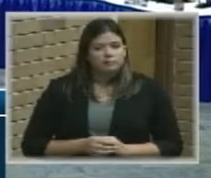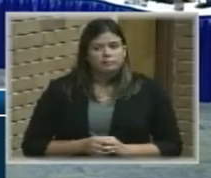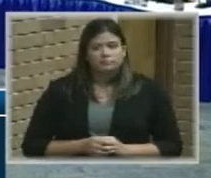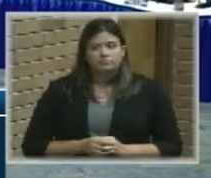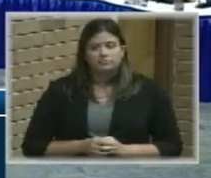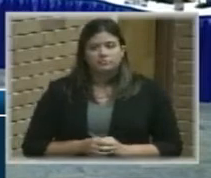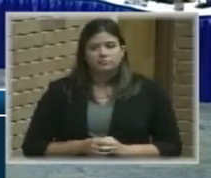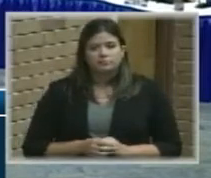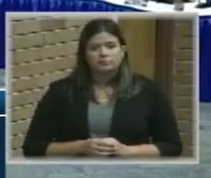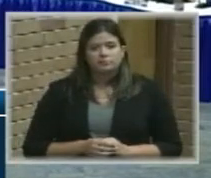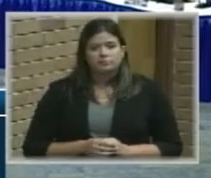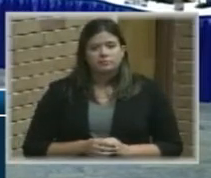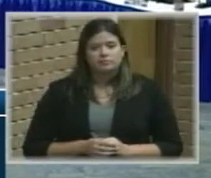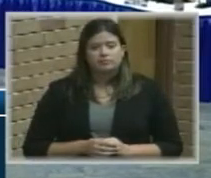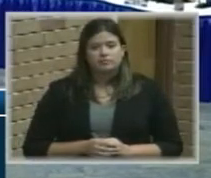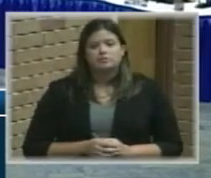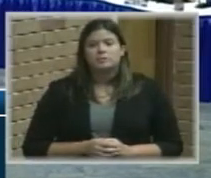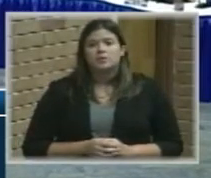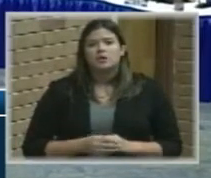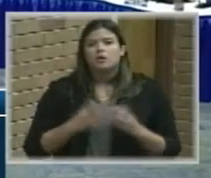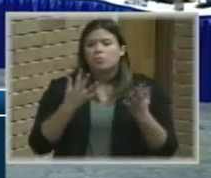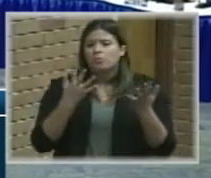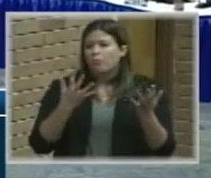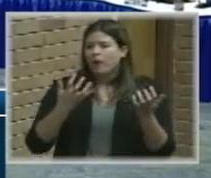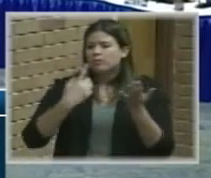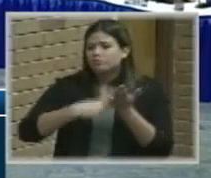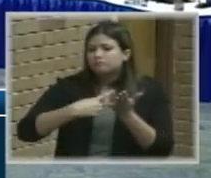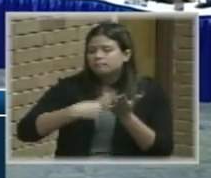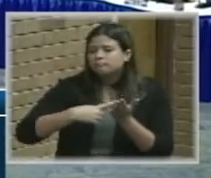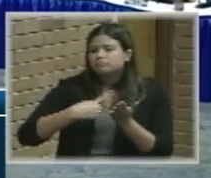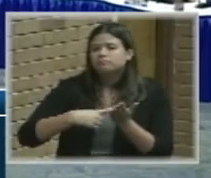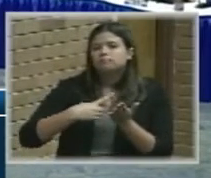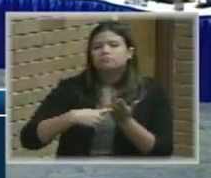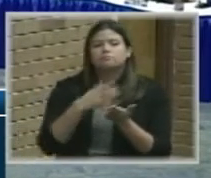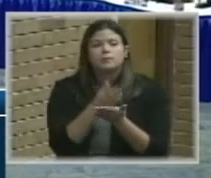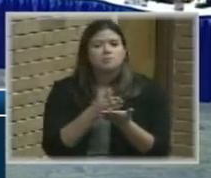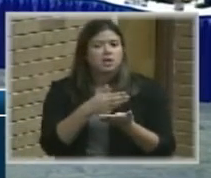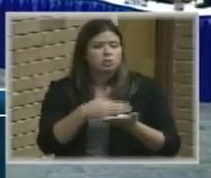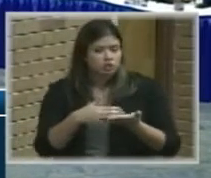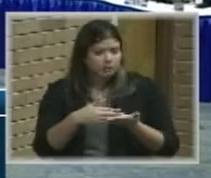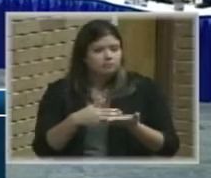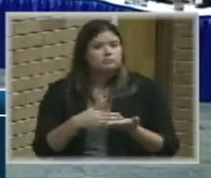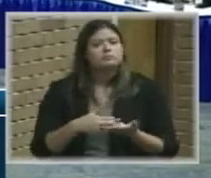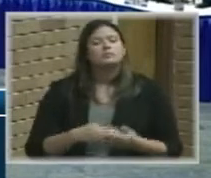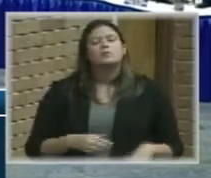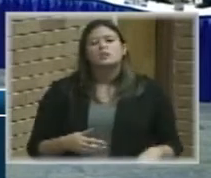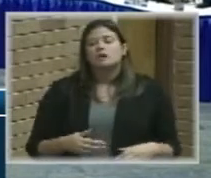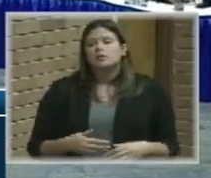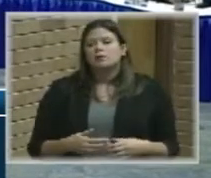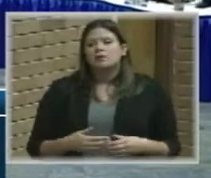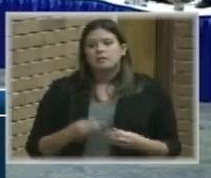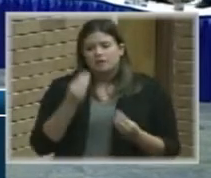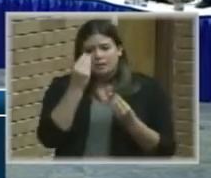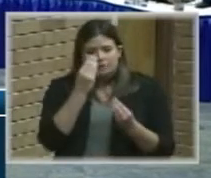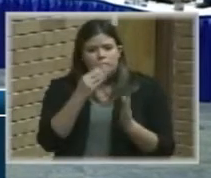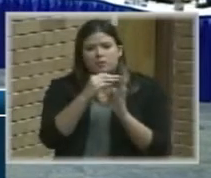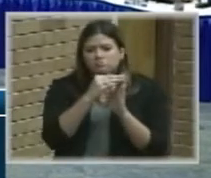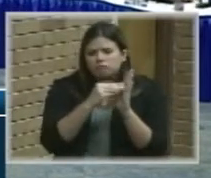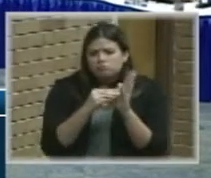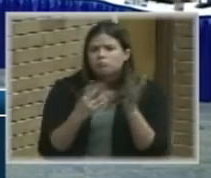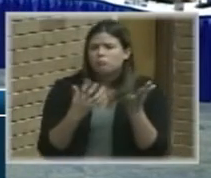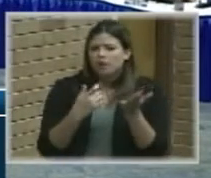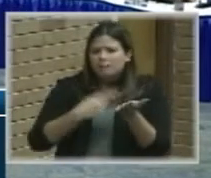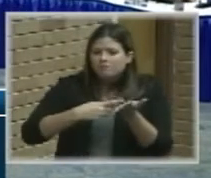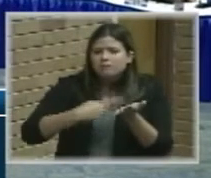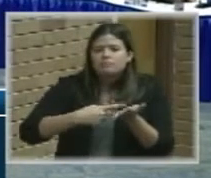I want to talk a little bit about the budget, discuss the data, but more